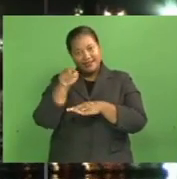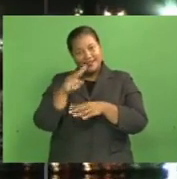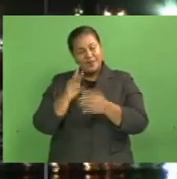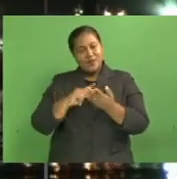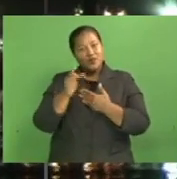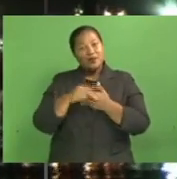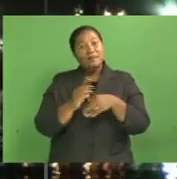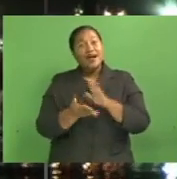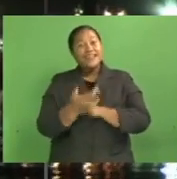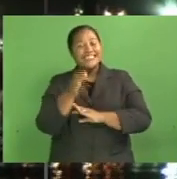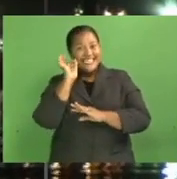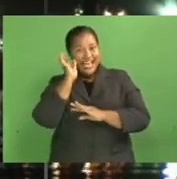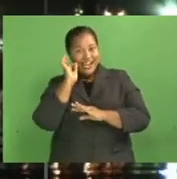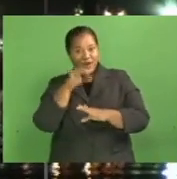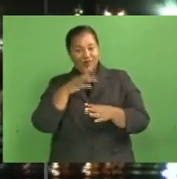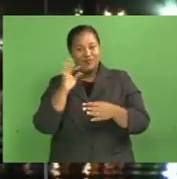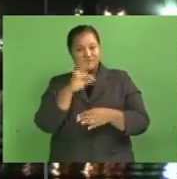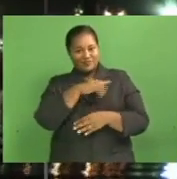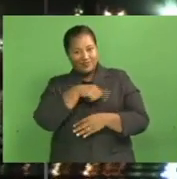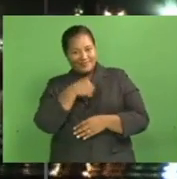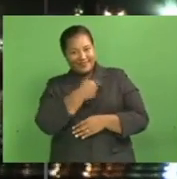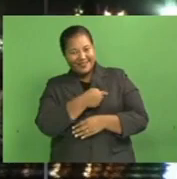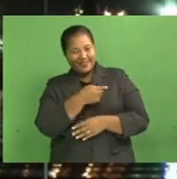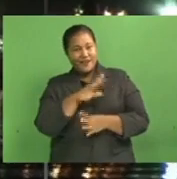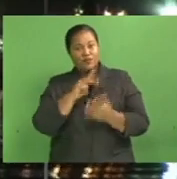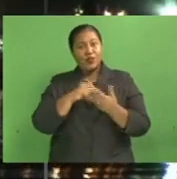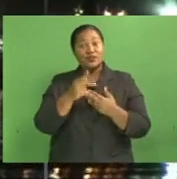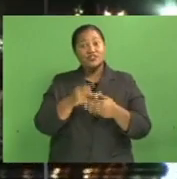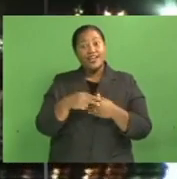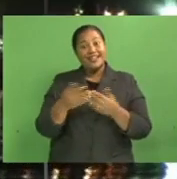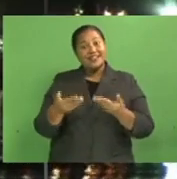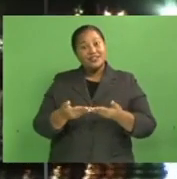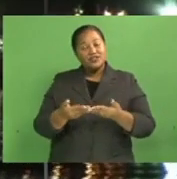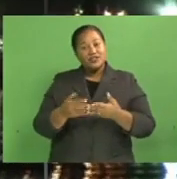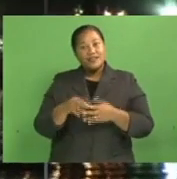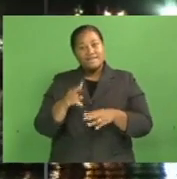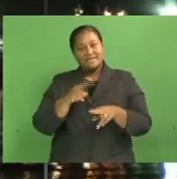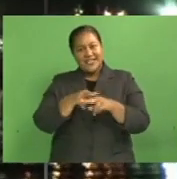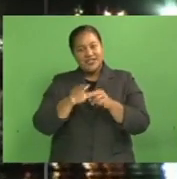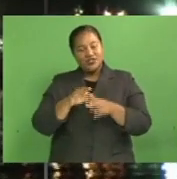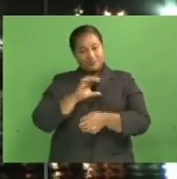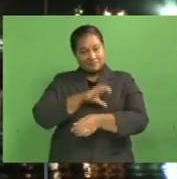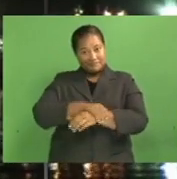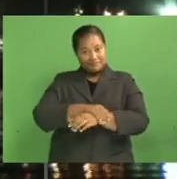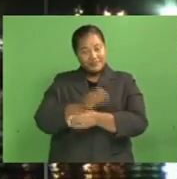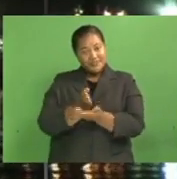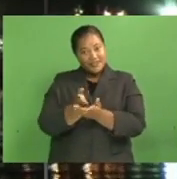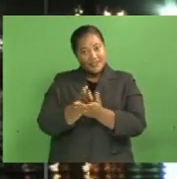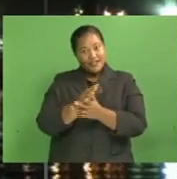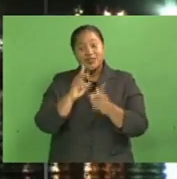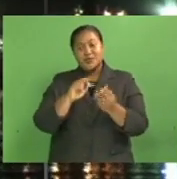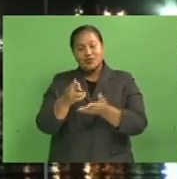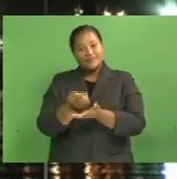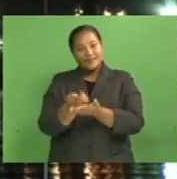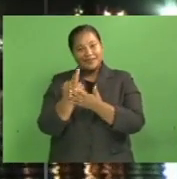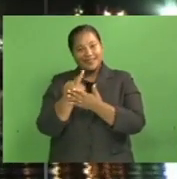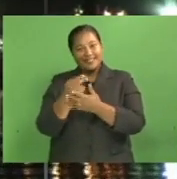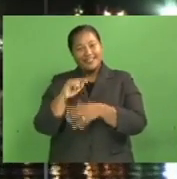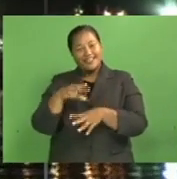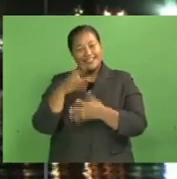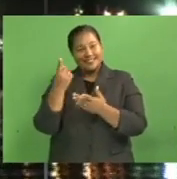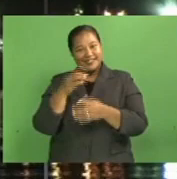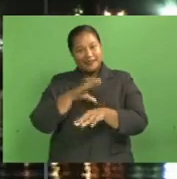the Yellow Ribbon Project, introduced by the Fiji Corrections Service as part of the process to rehabilitate inmates and return them